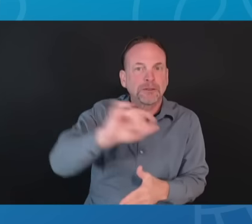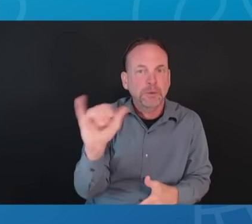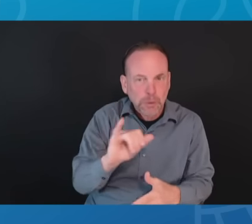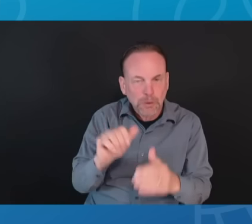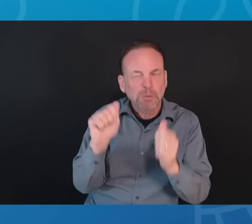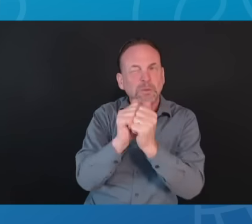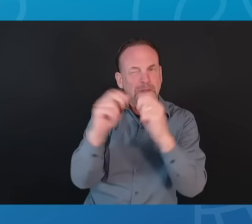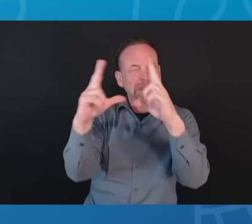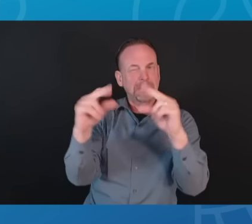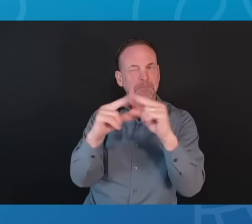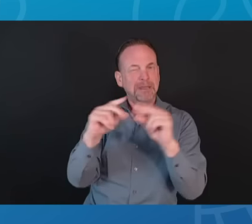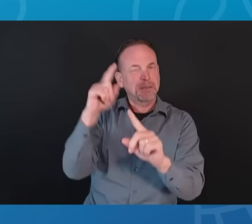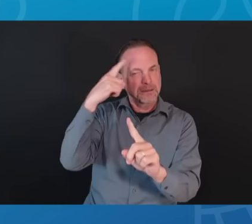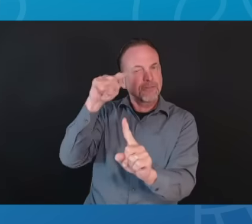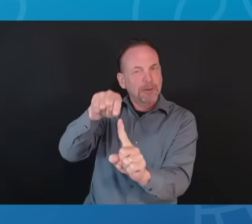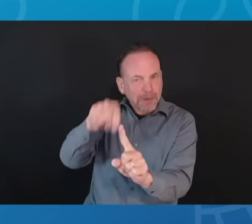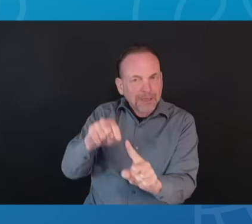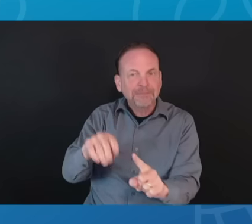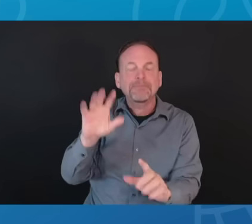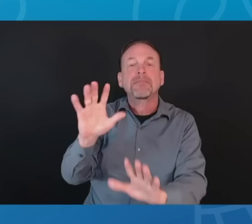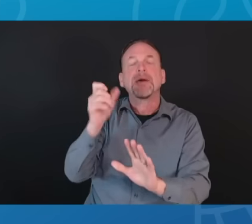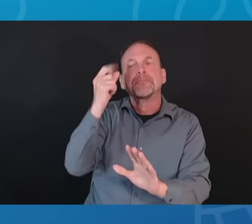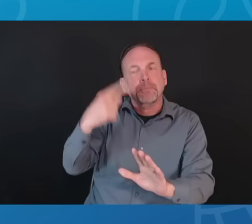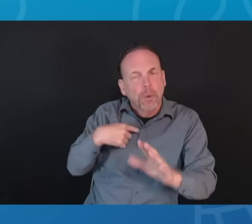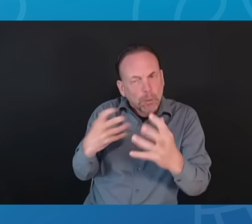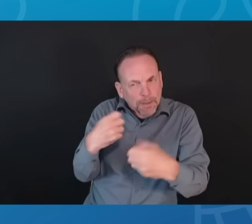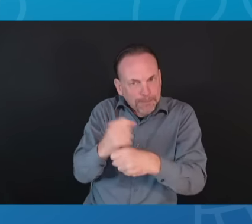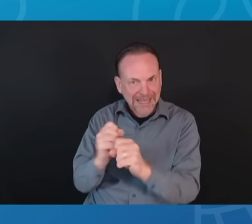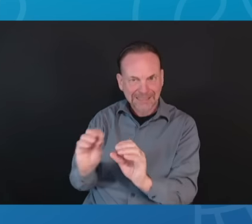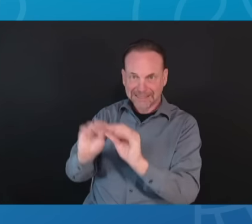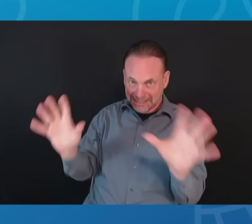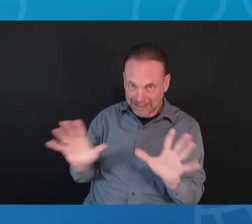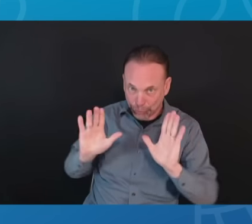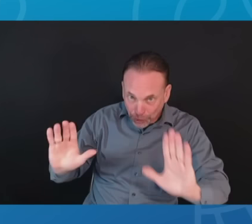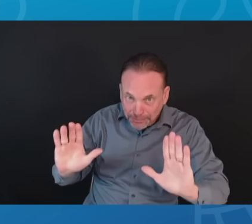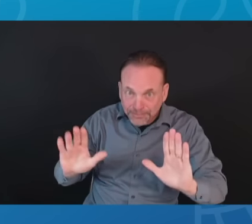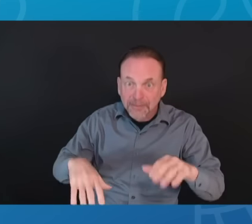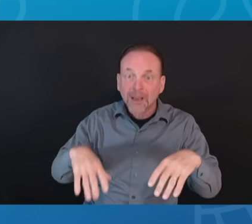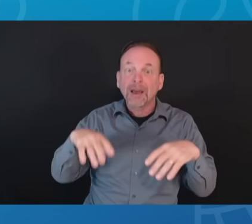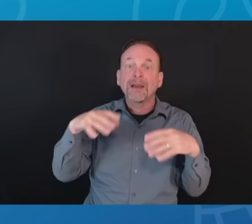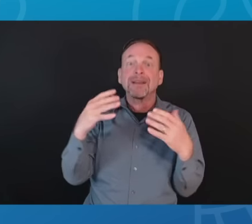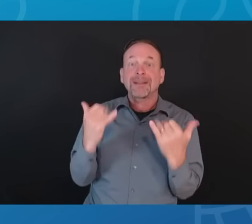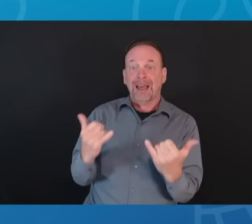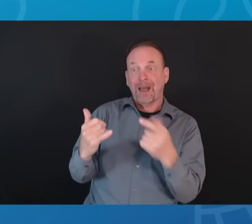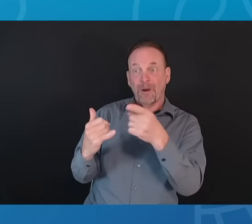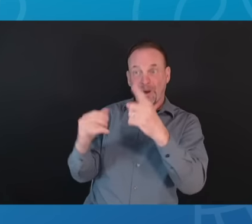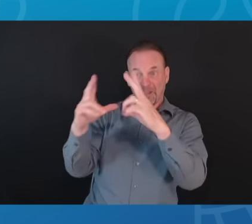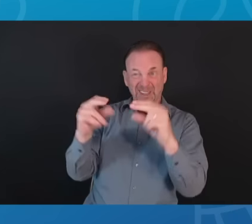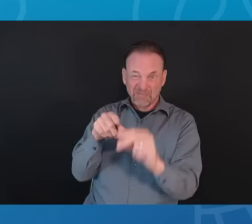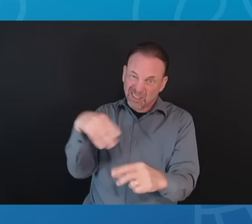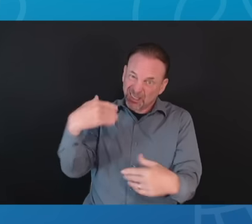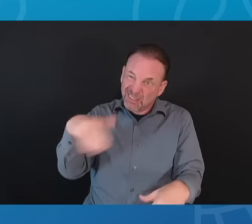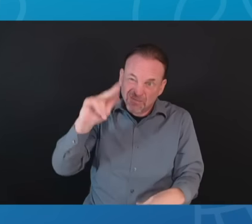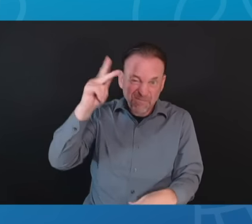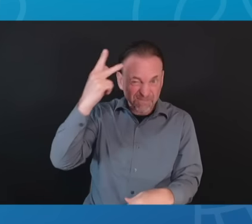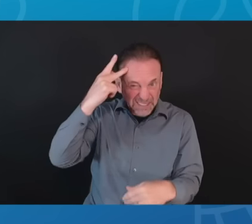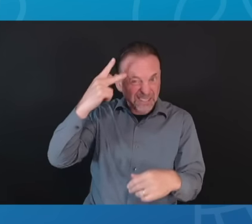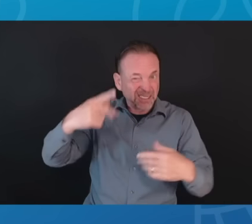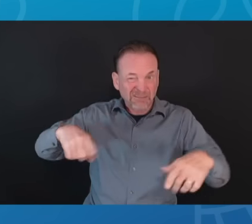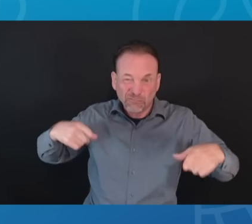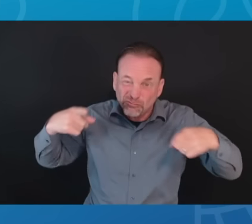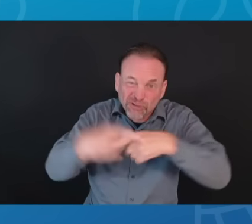solution to the political crisis inside Lebanon is not one that can be or should be